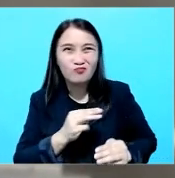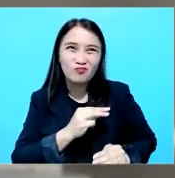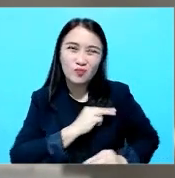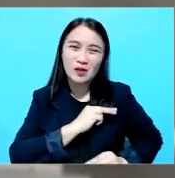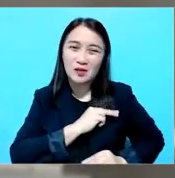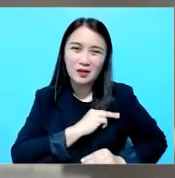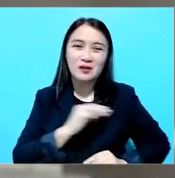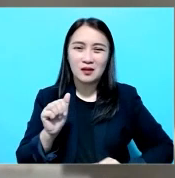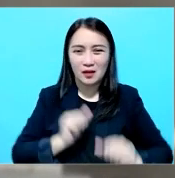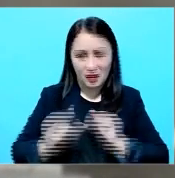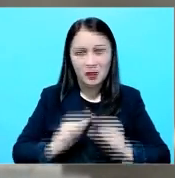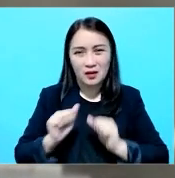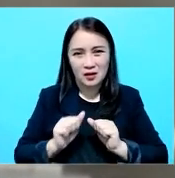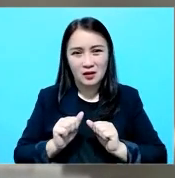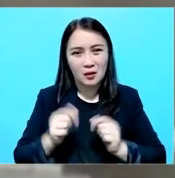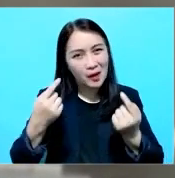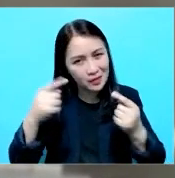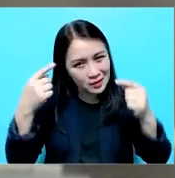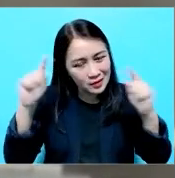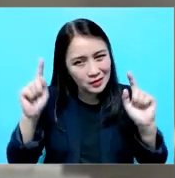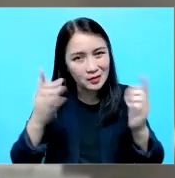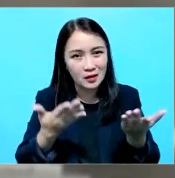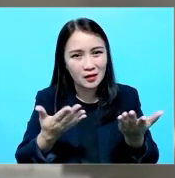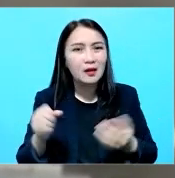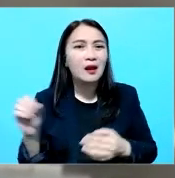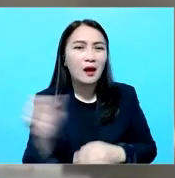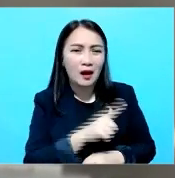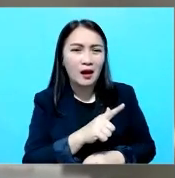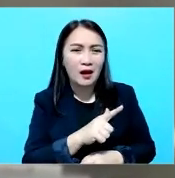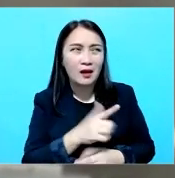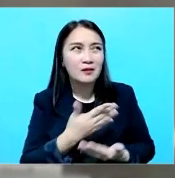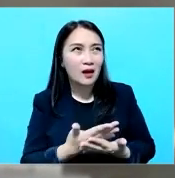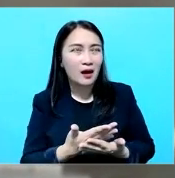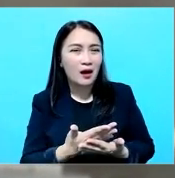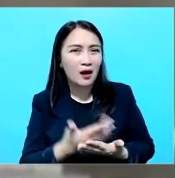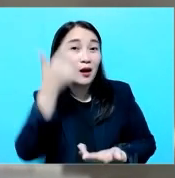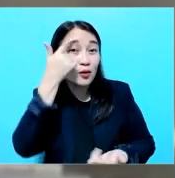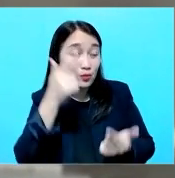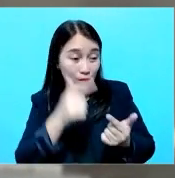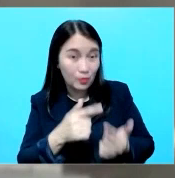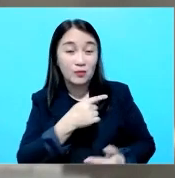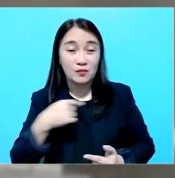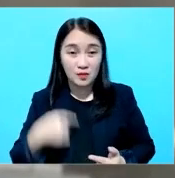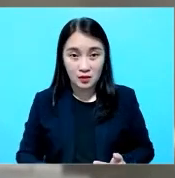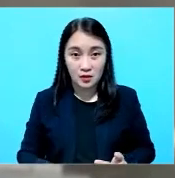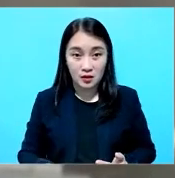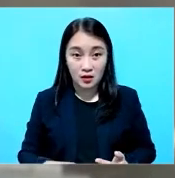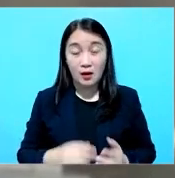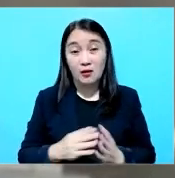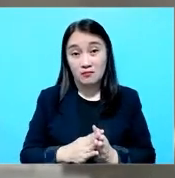but achieving the overall military objective of China. And when it comes to mutual defense treaty, it does